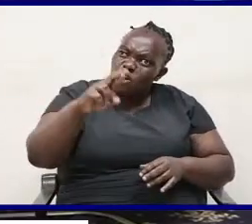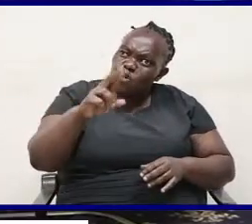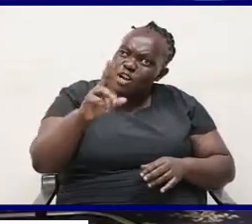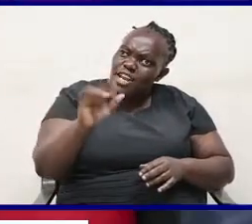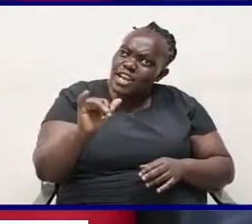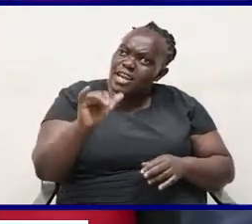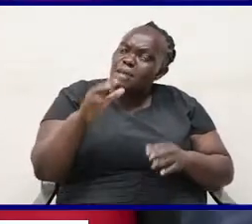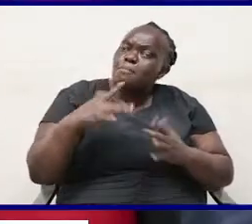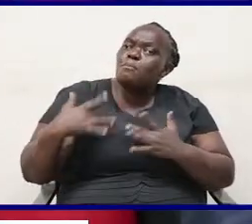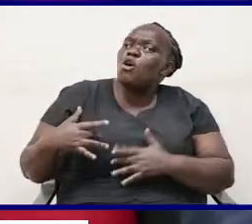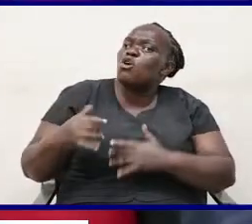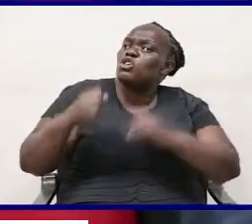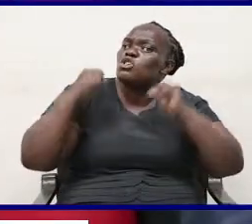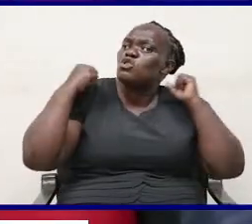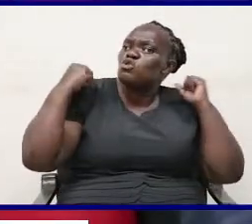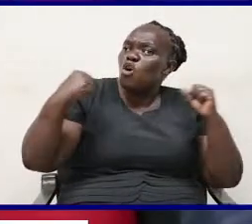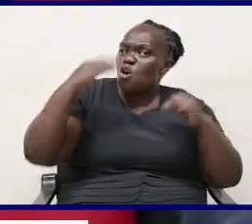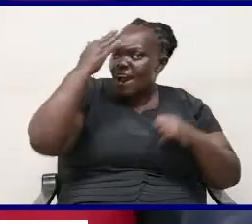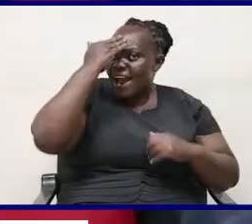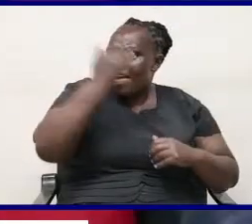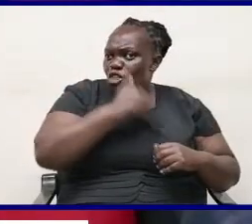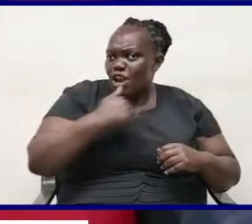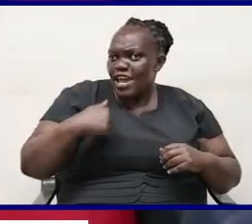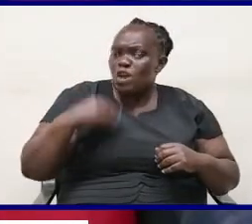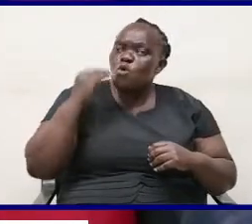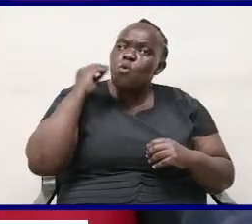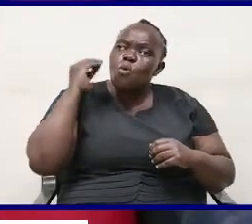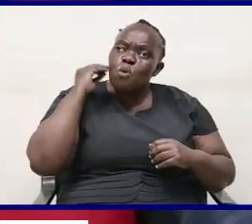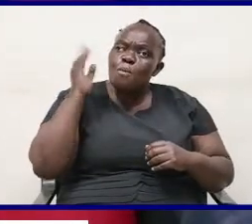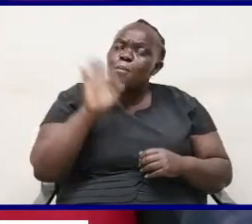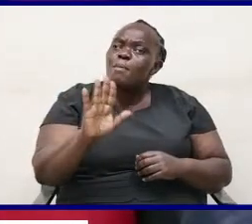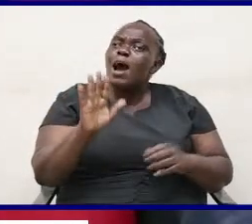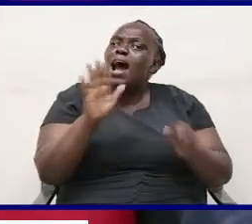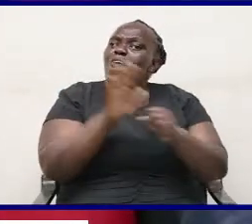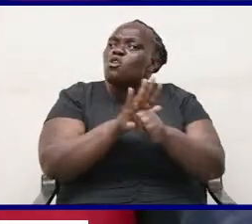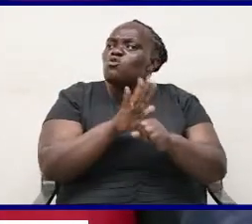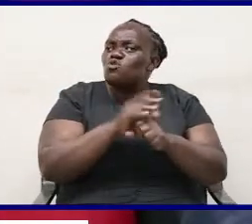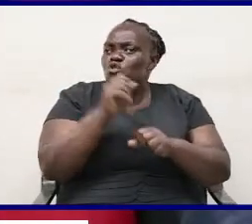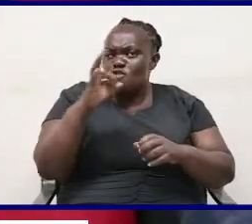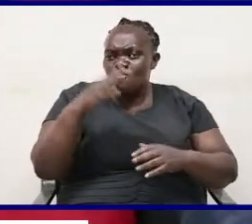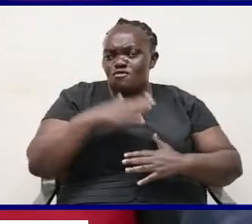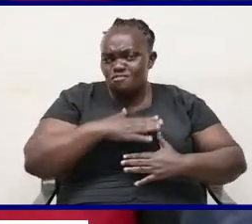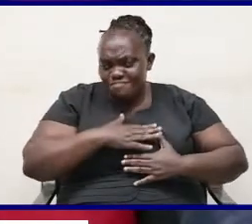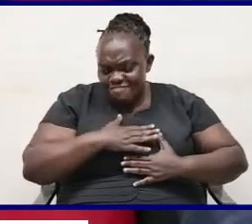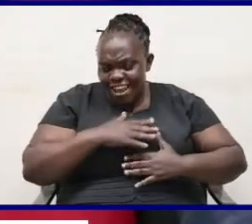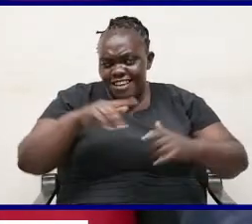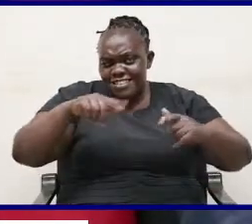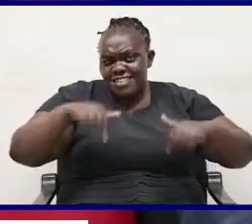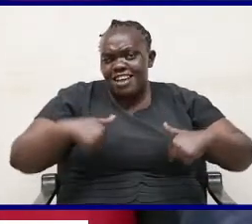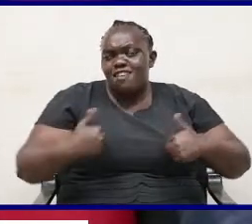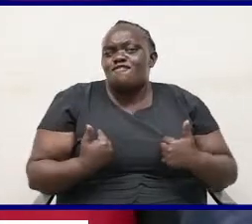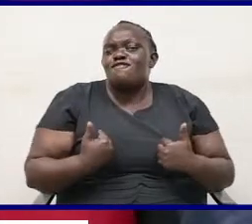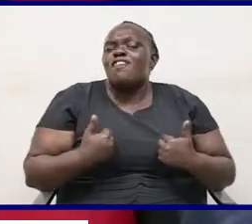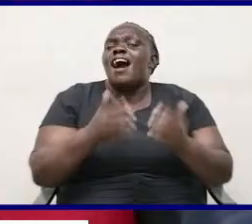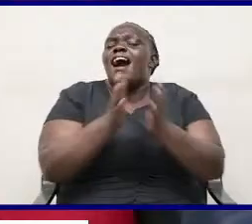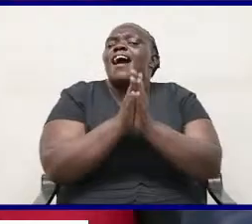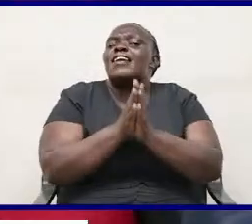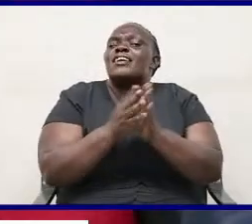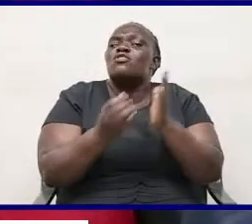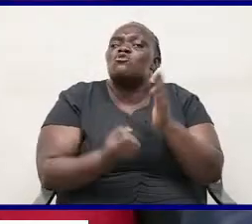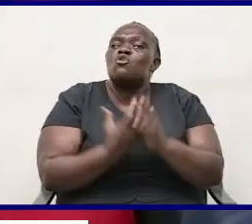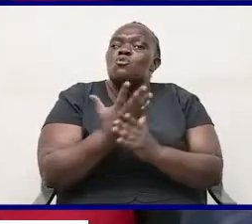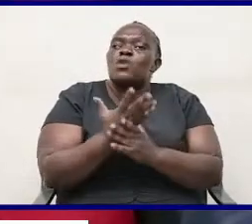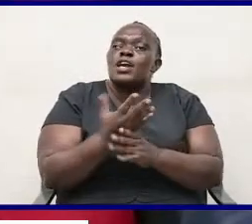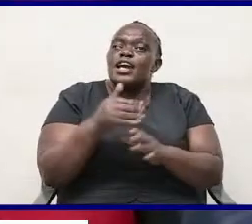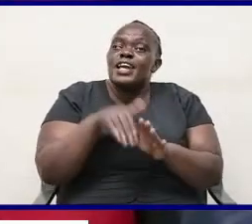a very strong Catholic background, a lot of humility in myself. Yes, please. And